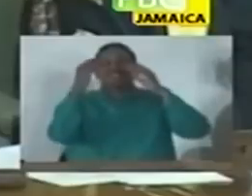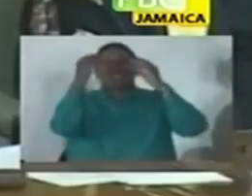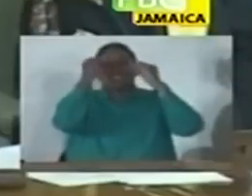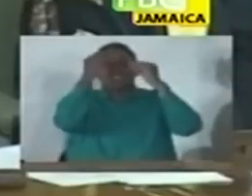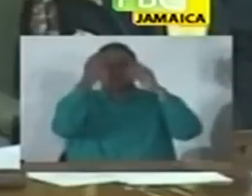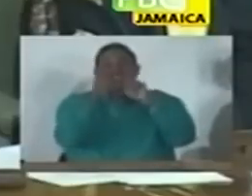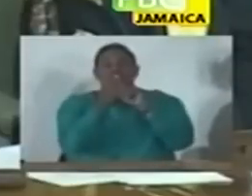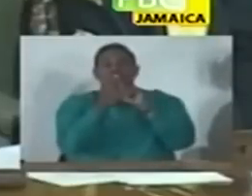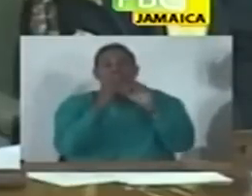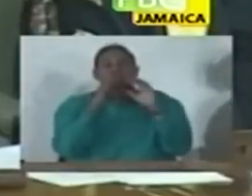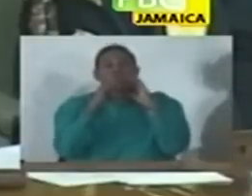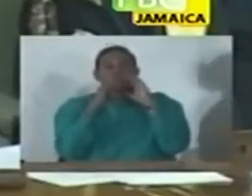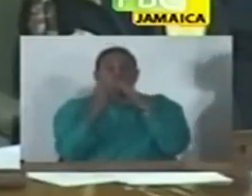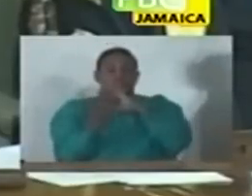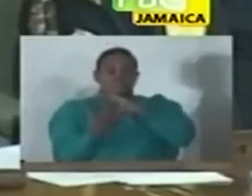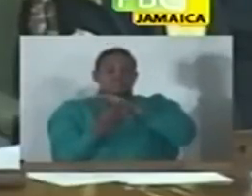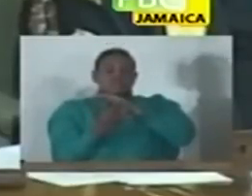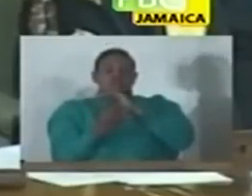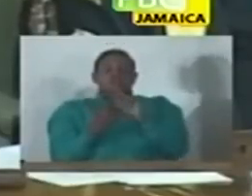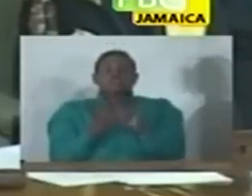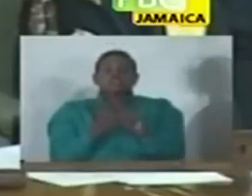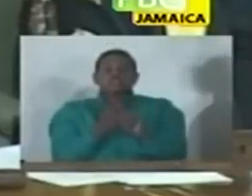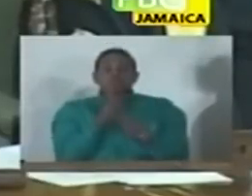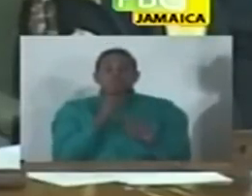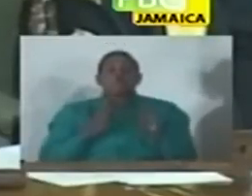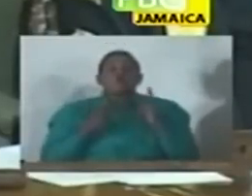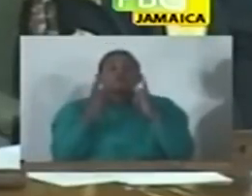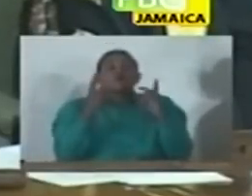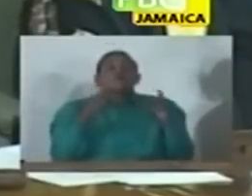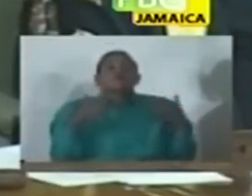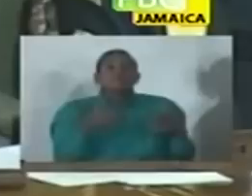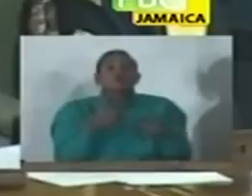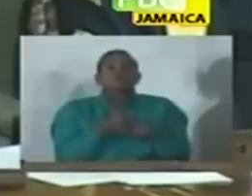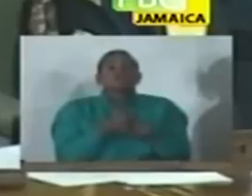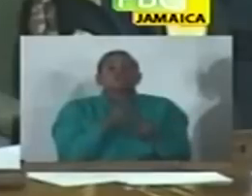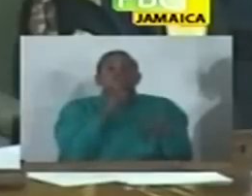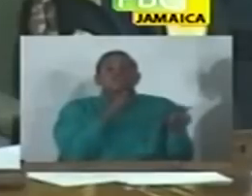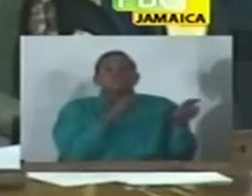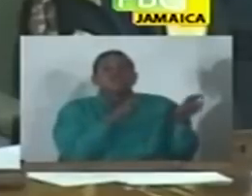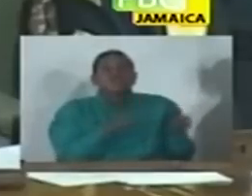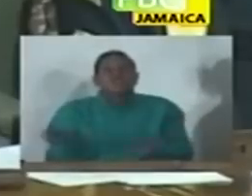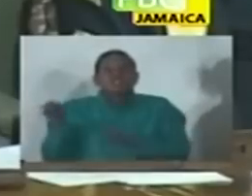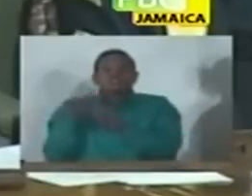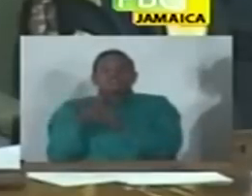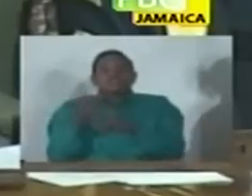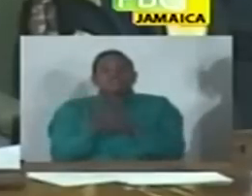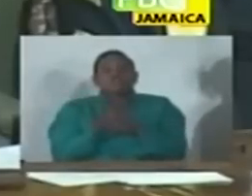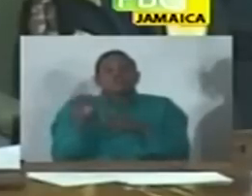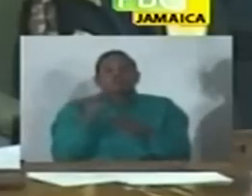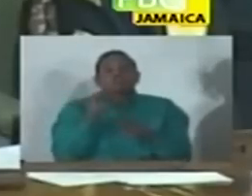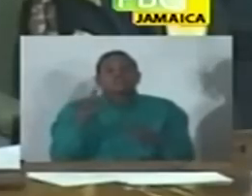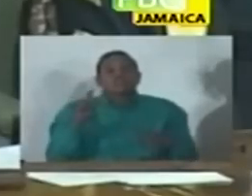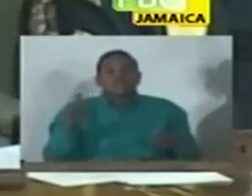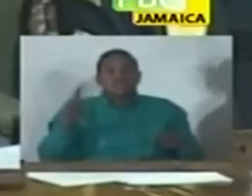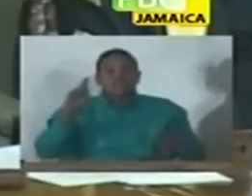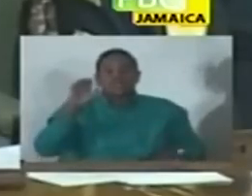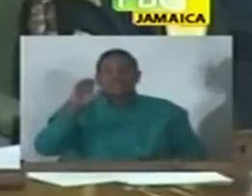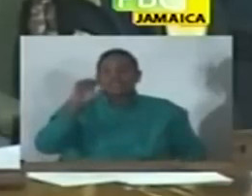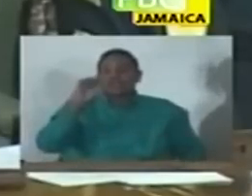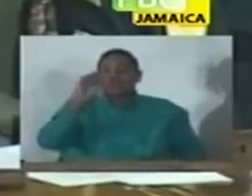communications technology service management in all public bodies, to transfer the functions of eGov Jamaica